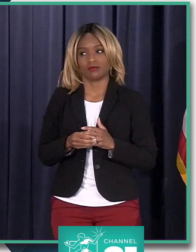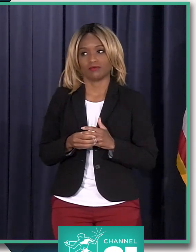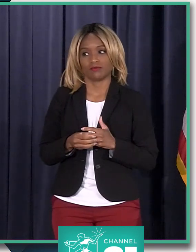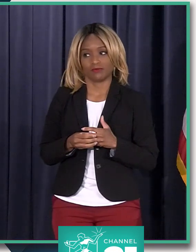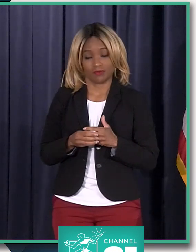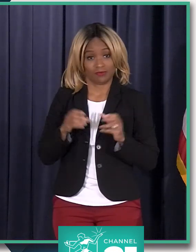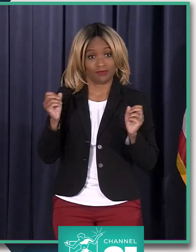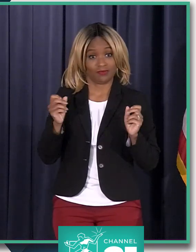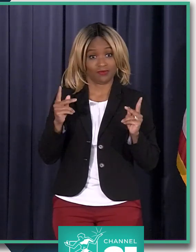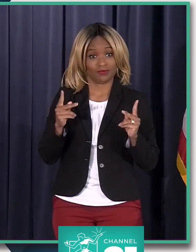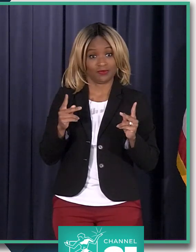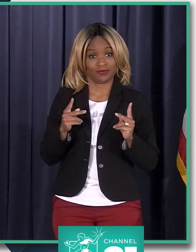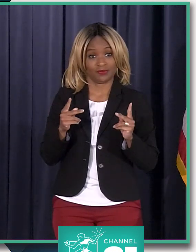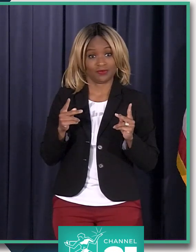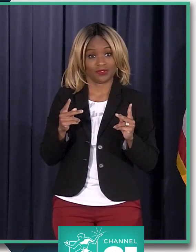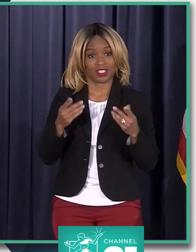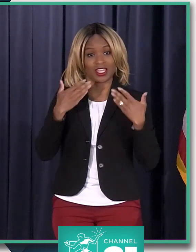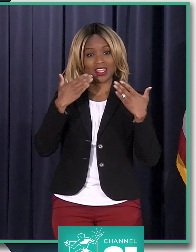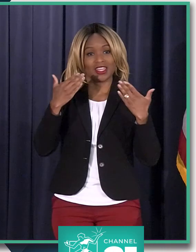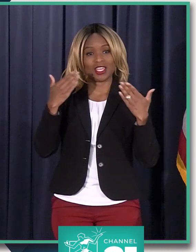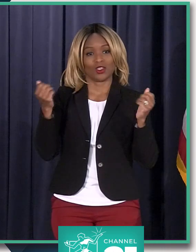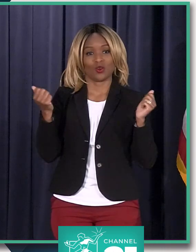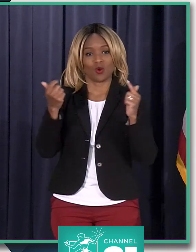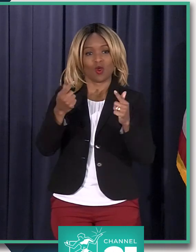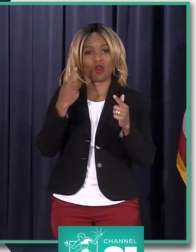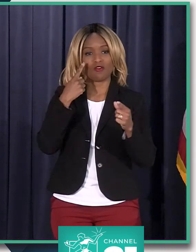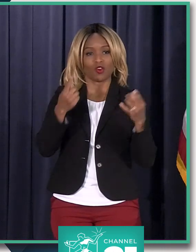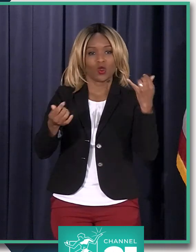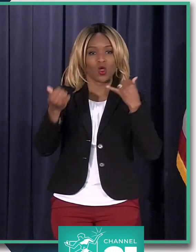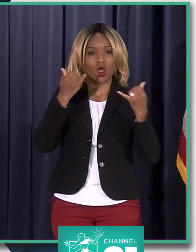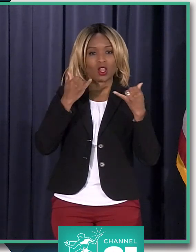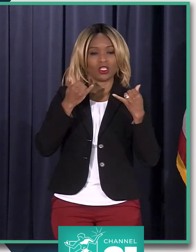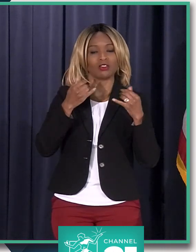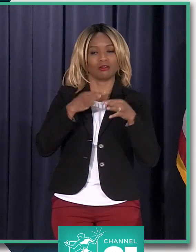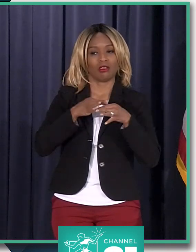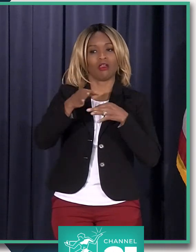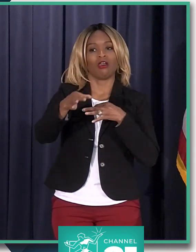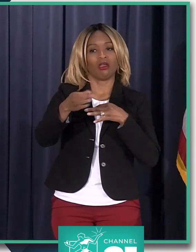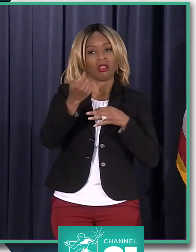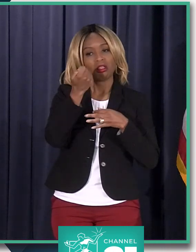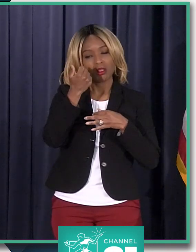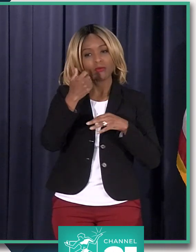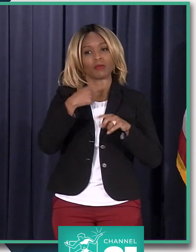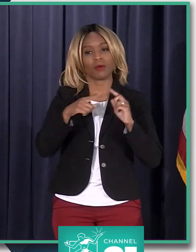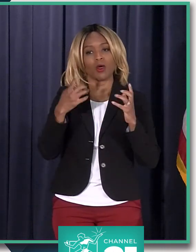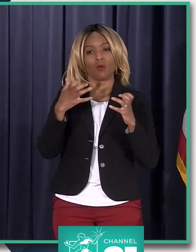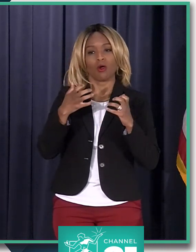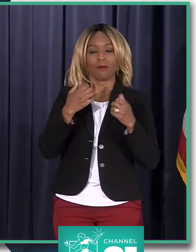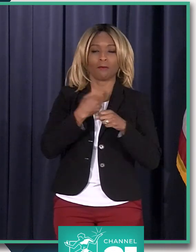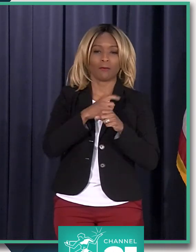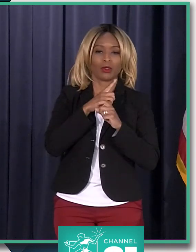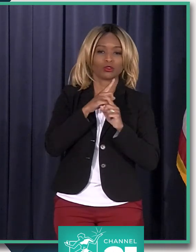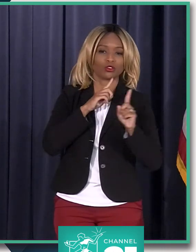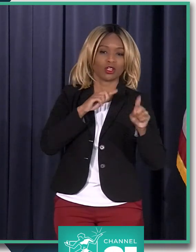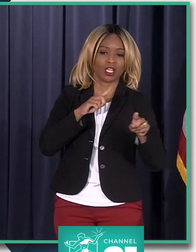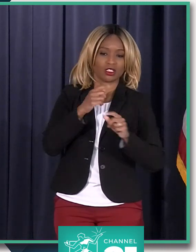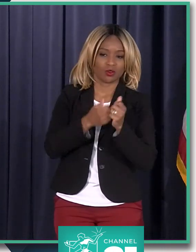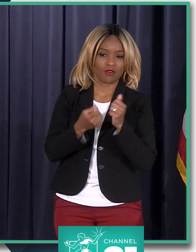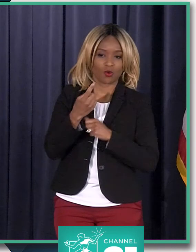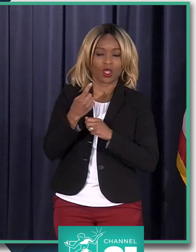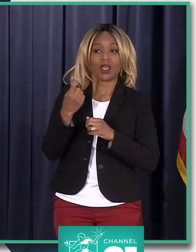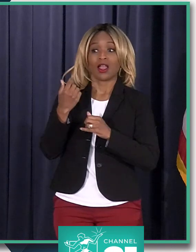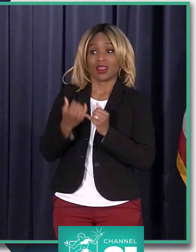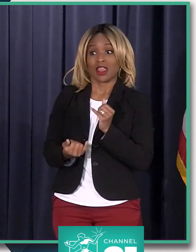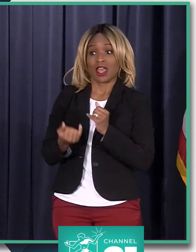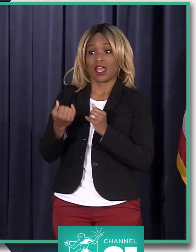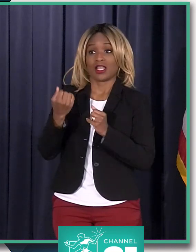All right. All right. Well, thank you all for the callers. We ran a little bit late, but we wanted to get to everybody. Last one of